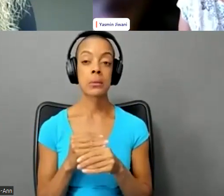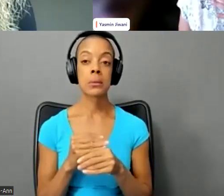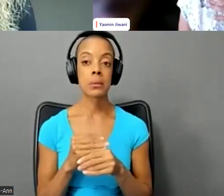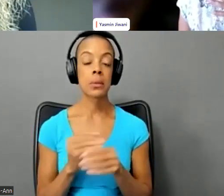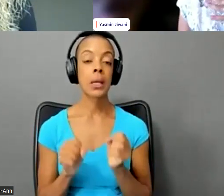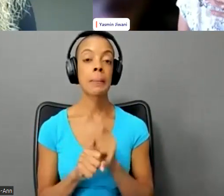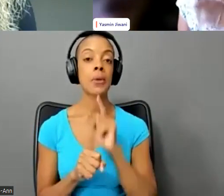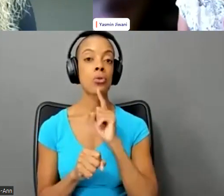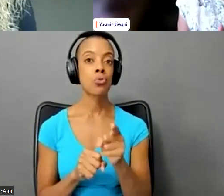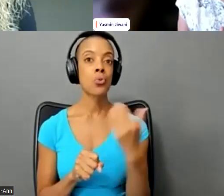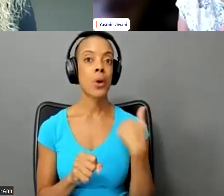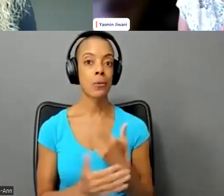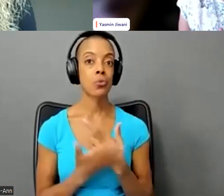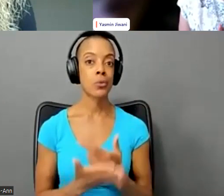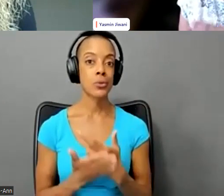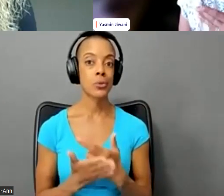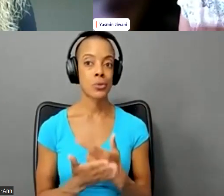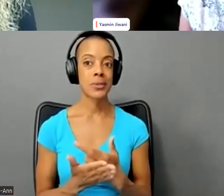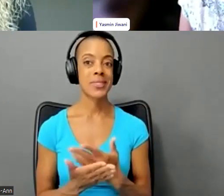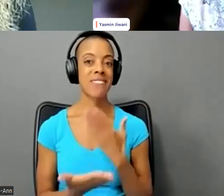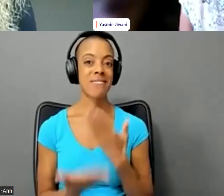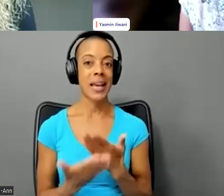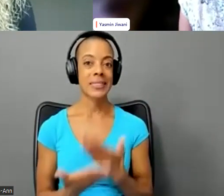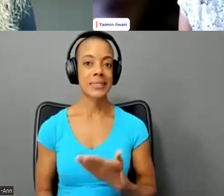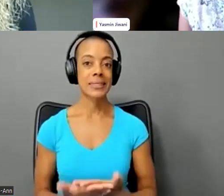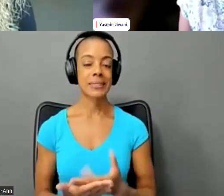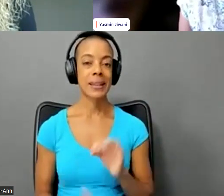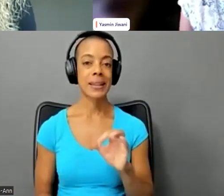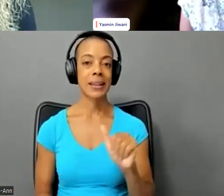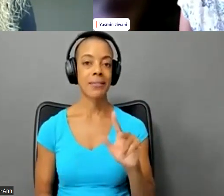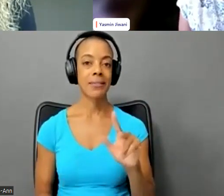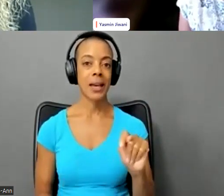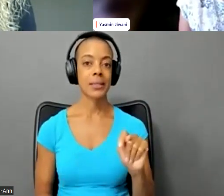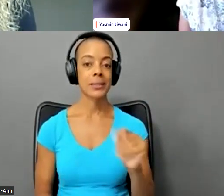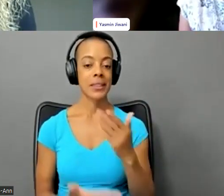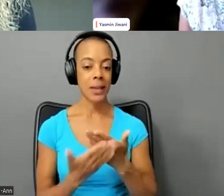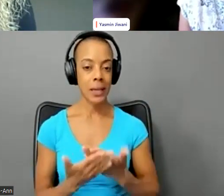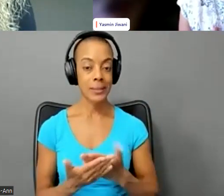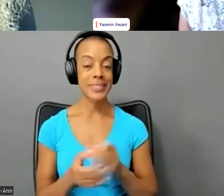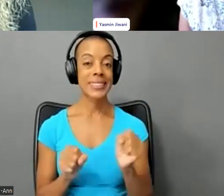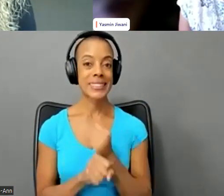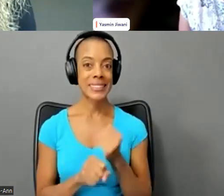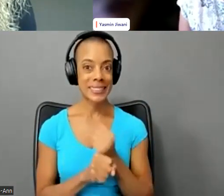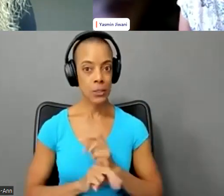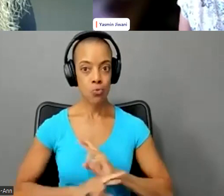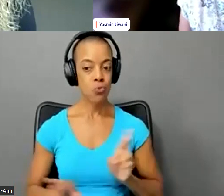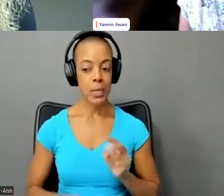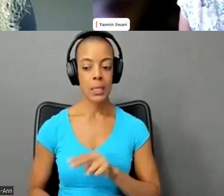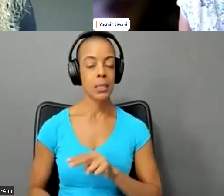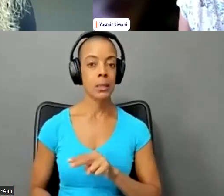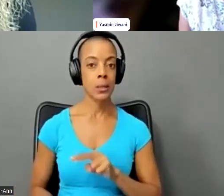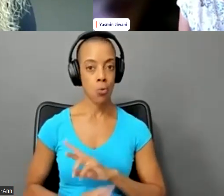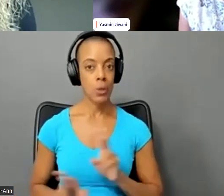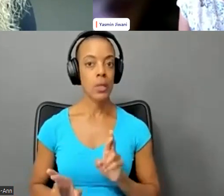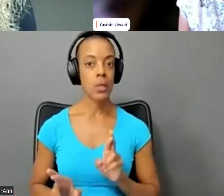has resources like fact sheets and statistics on hand, so that one can always sort of like